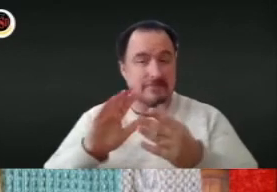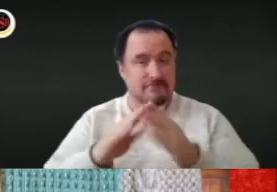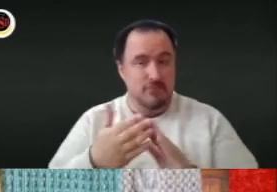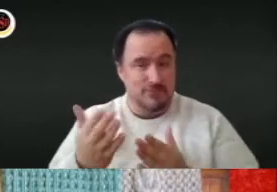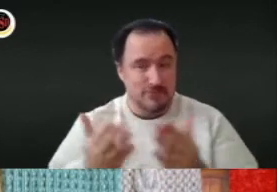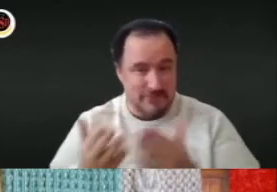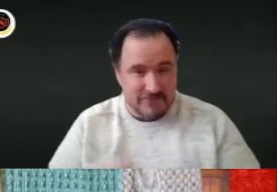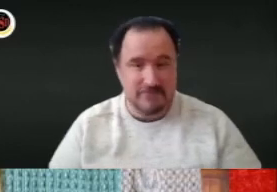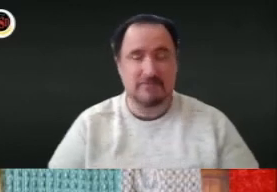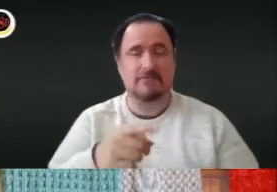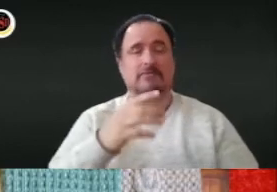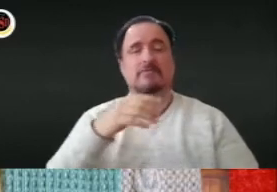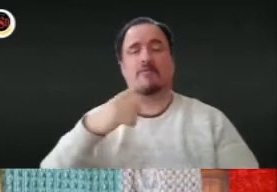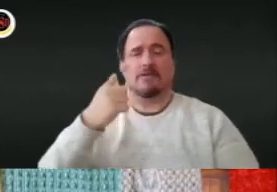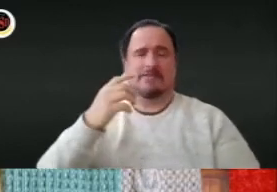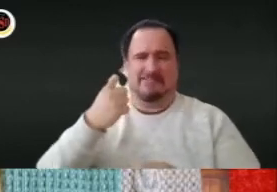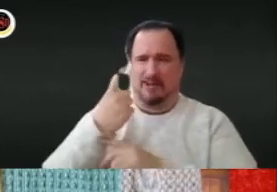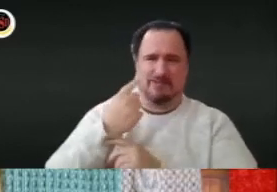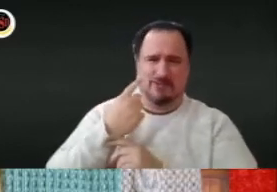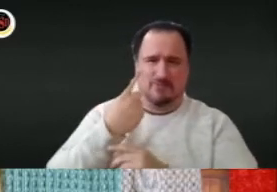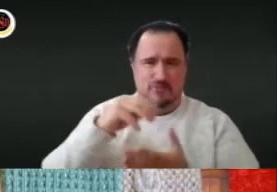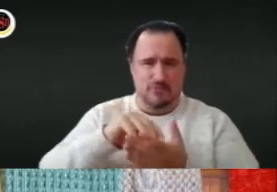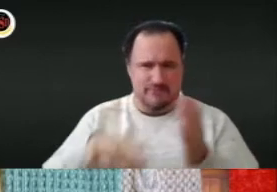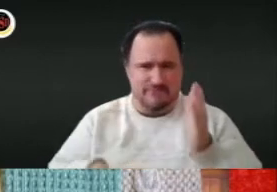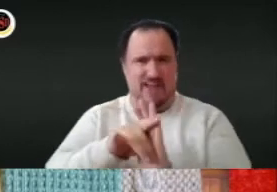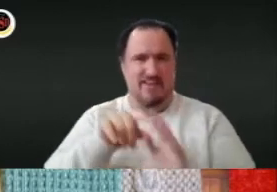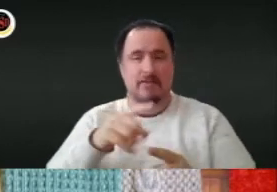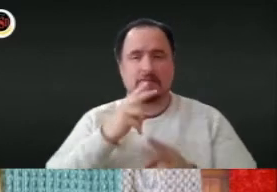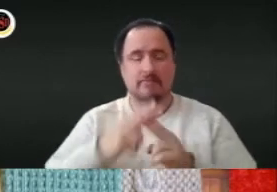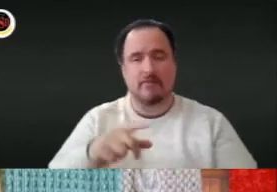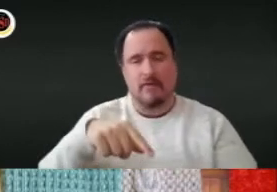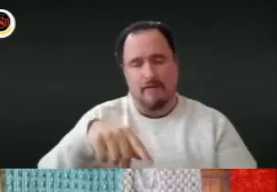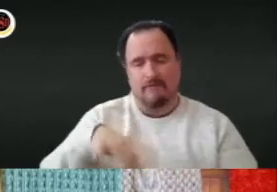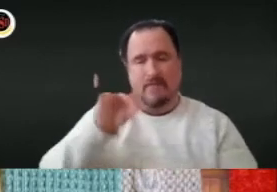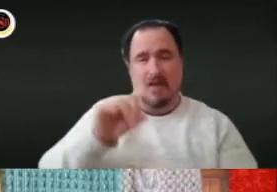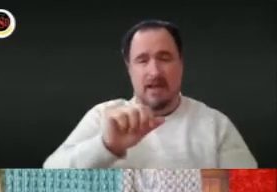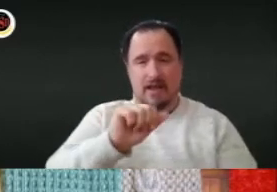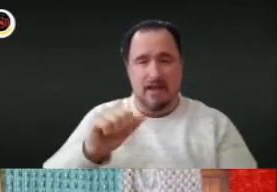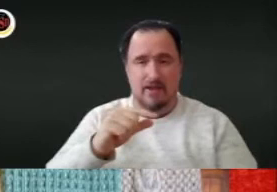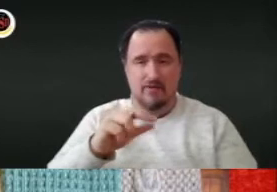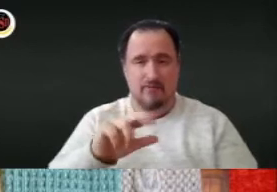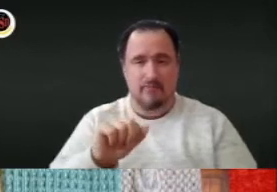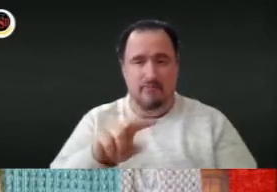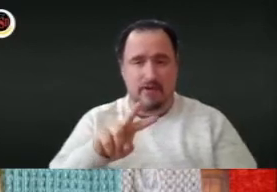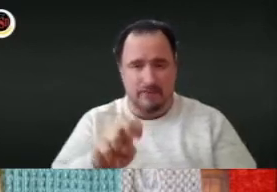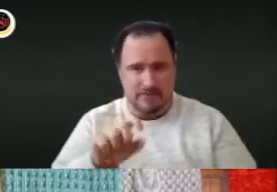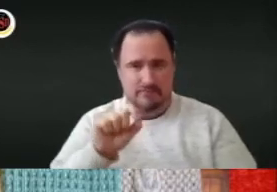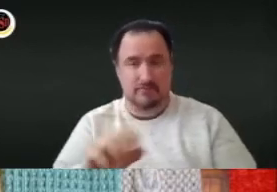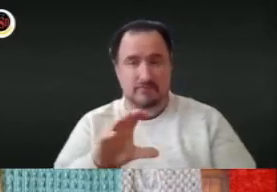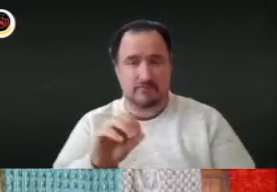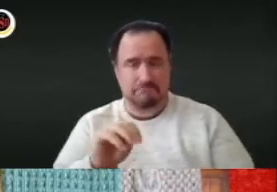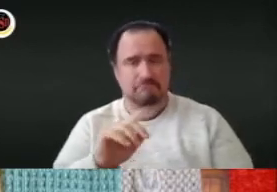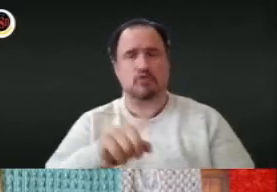That would be considered community service. Last year, a student came up and said, "Hey, I found